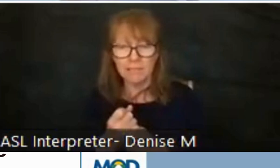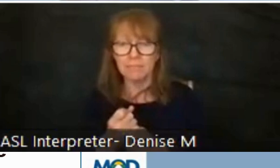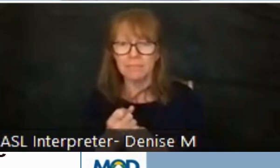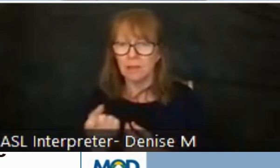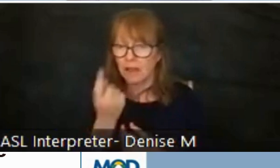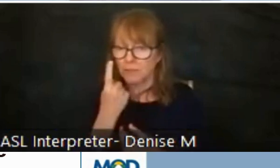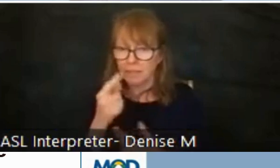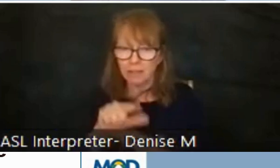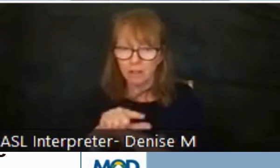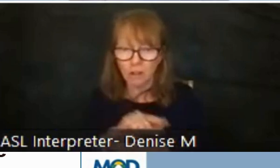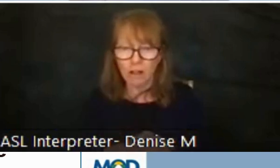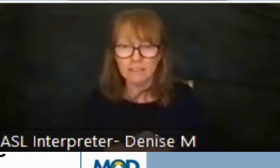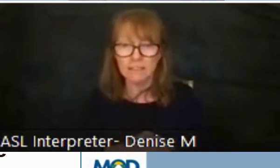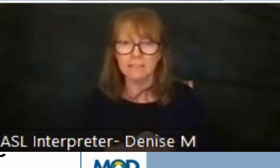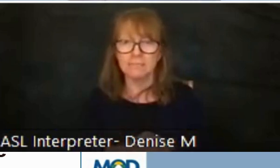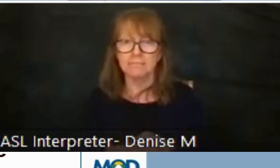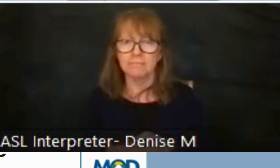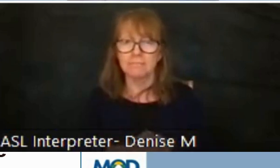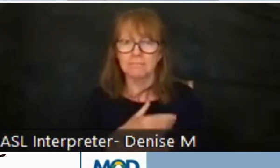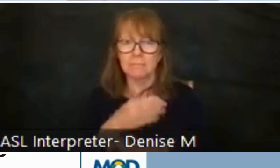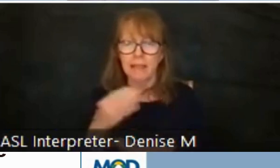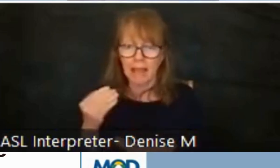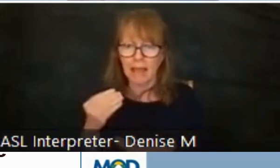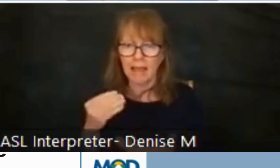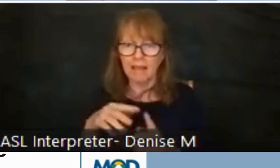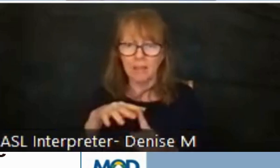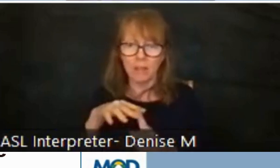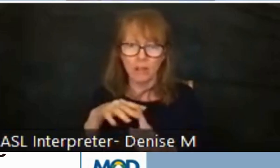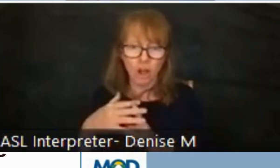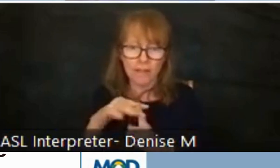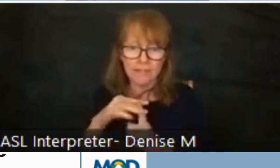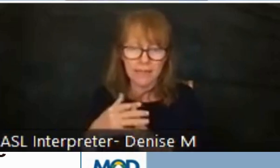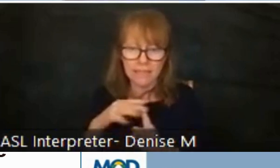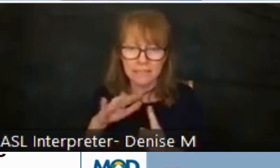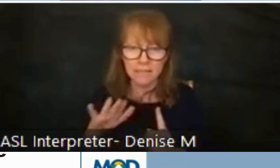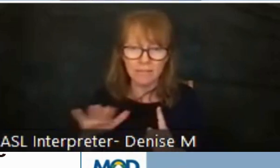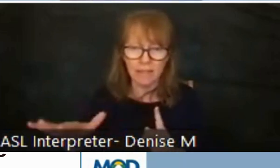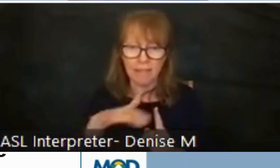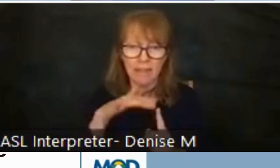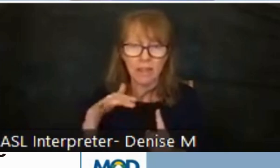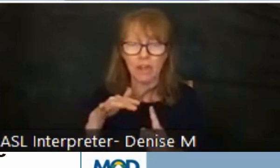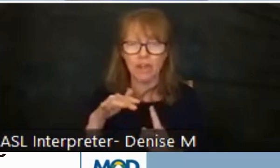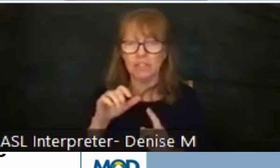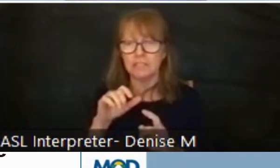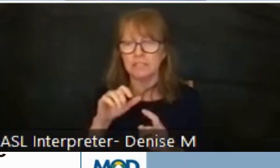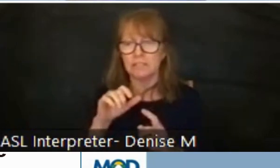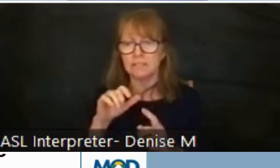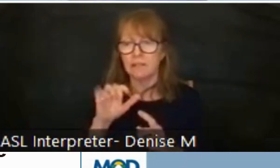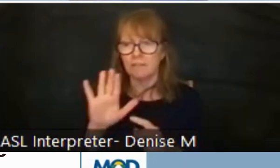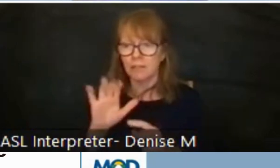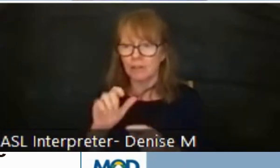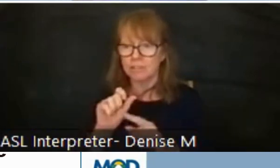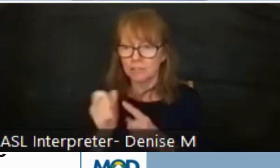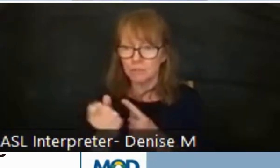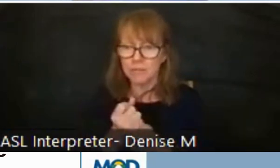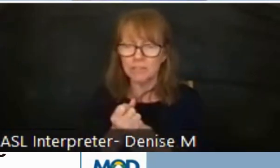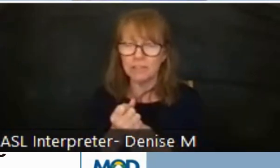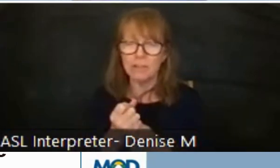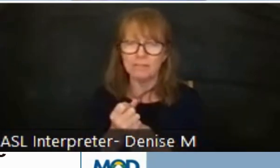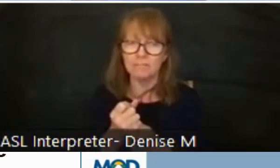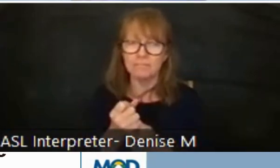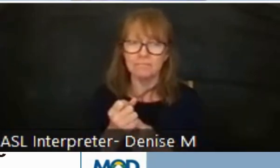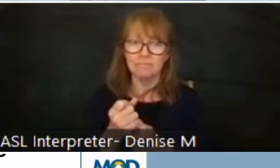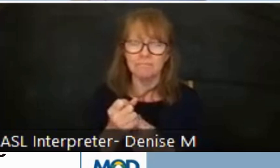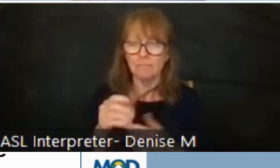laws, and based on the context of their situation, and kind of troubleshoot things from there. We might